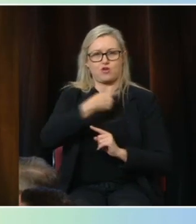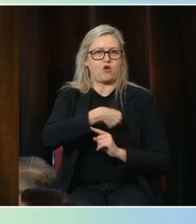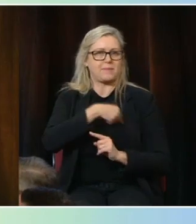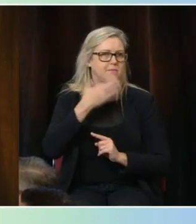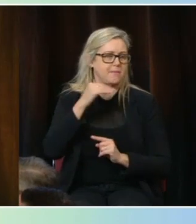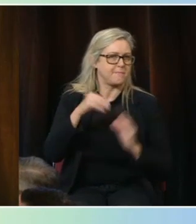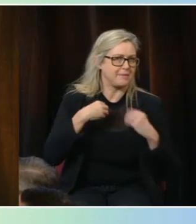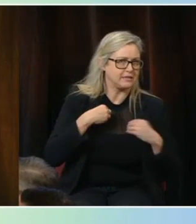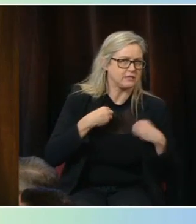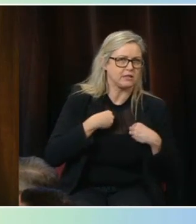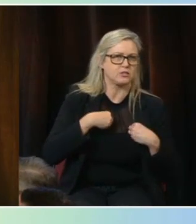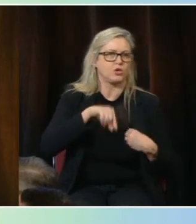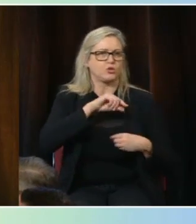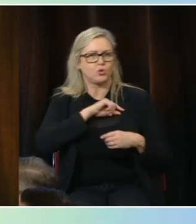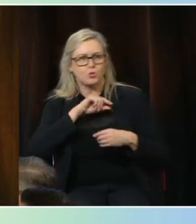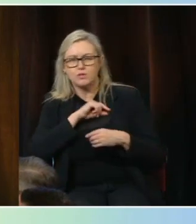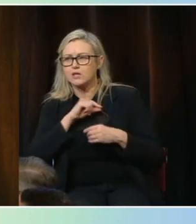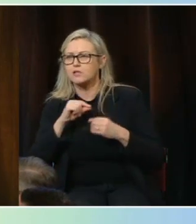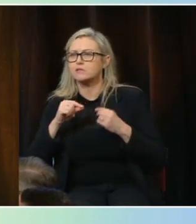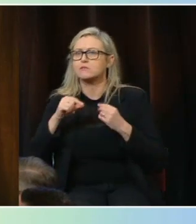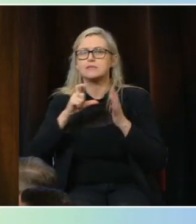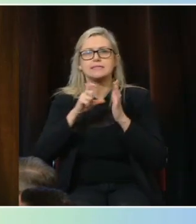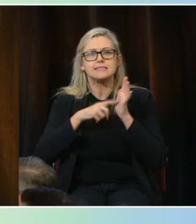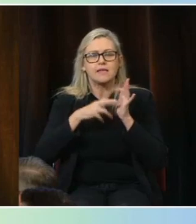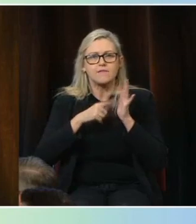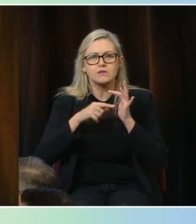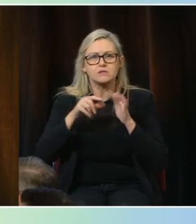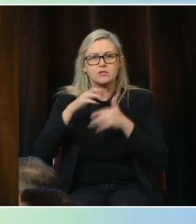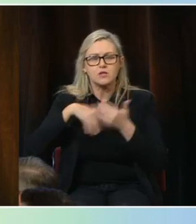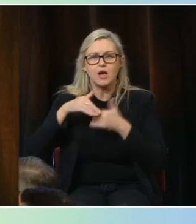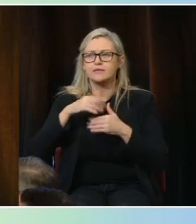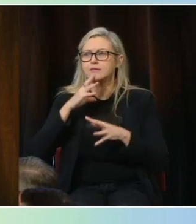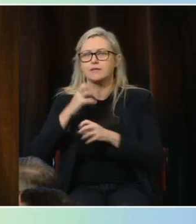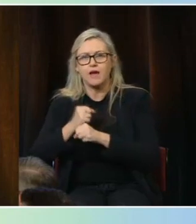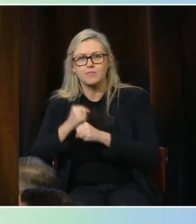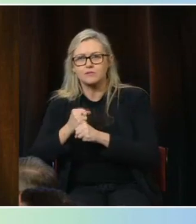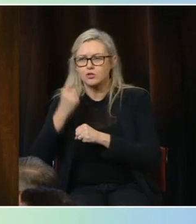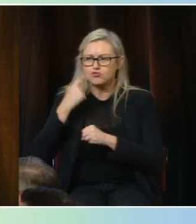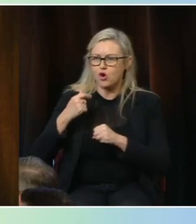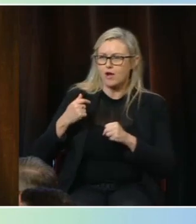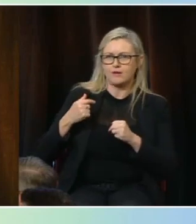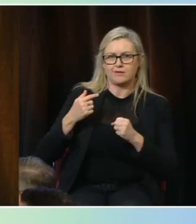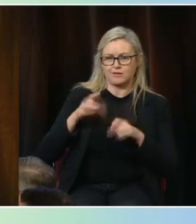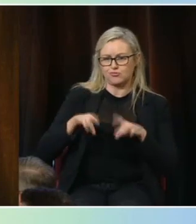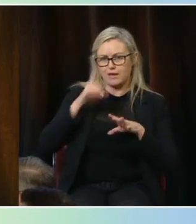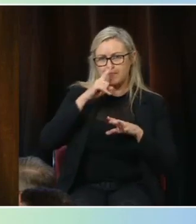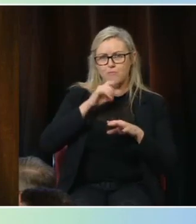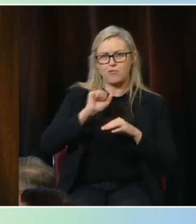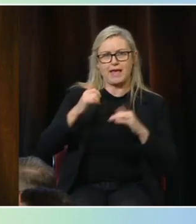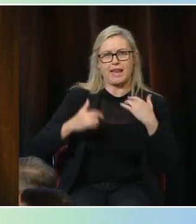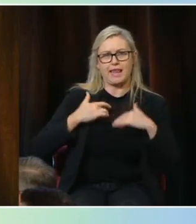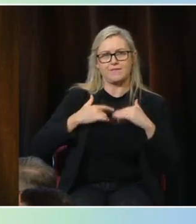as unions a civil society as governments to drive improvements in living standards in Australia for the next decade and